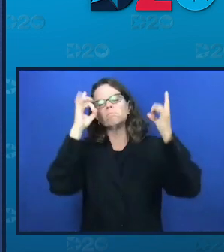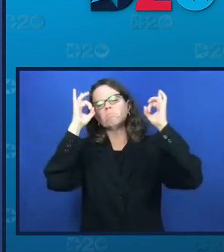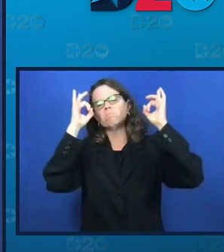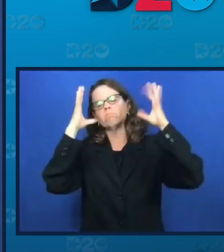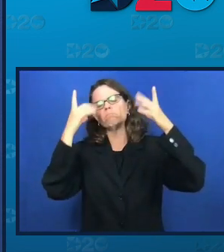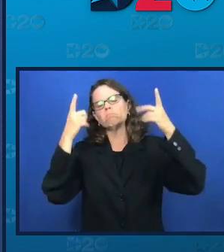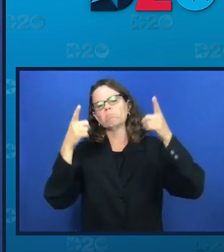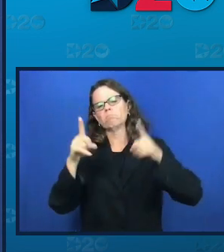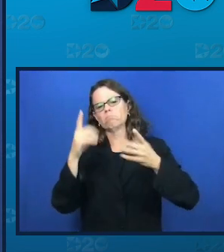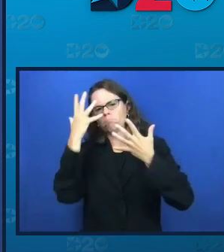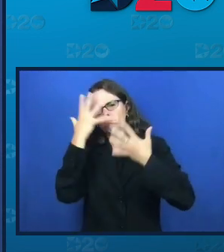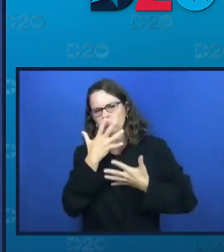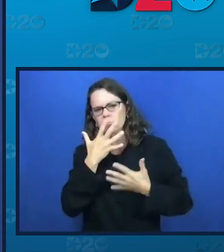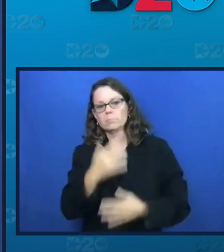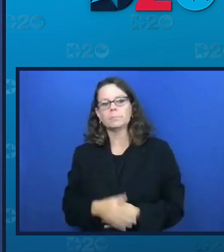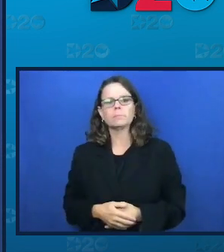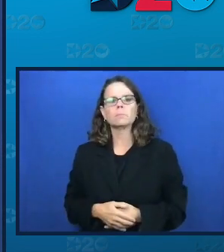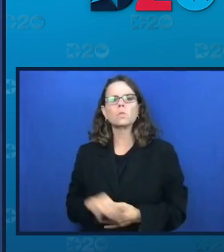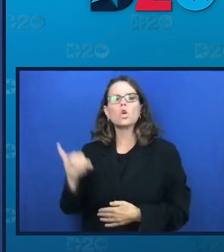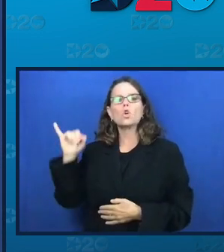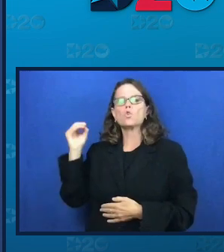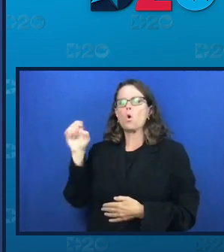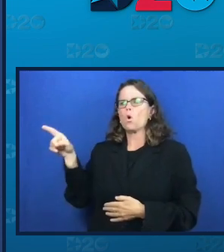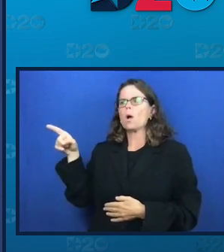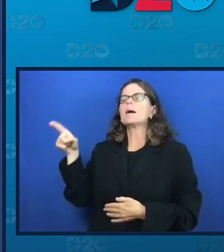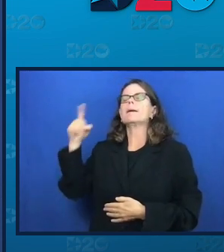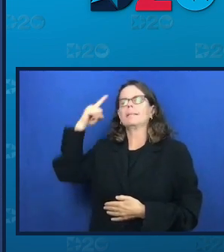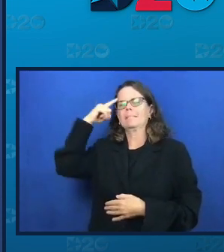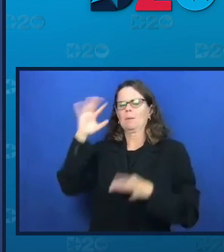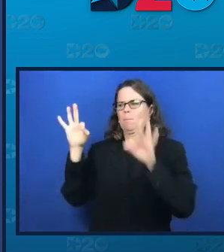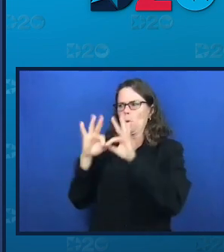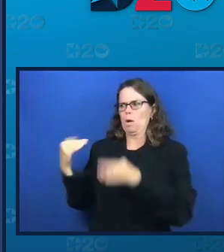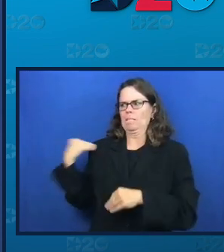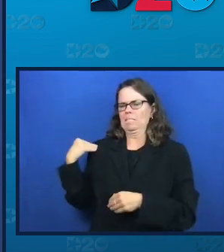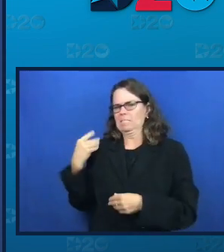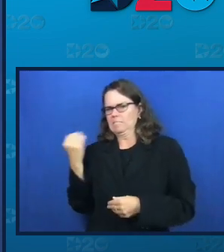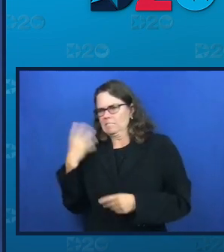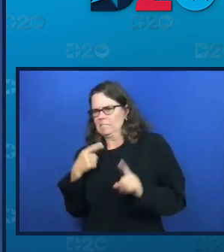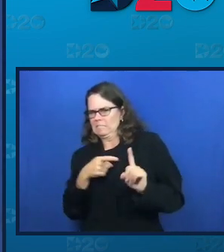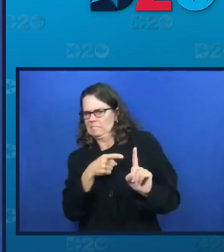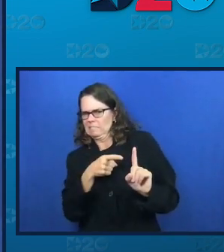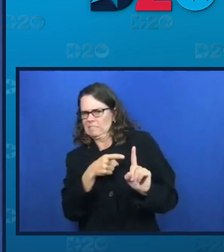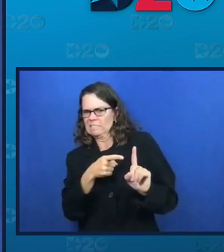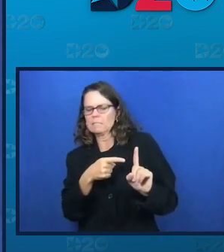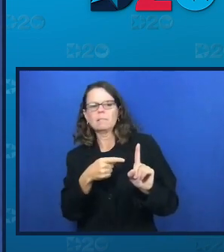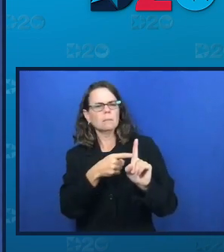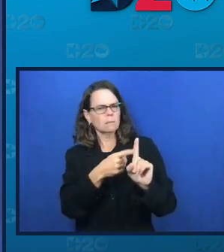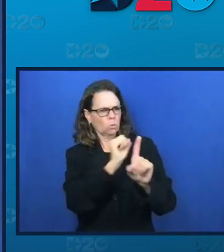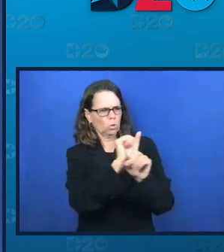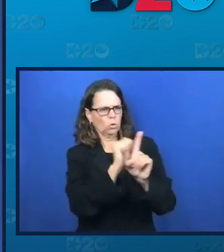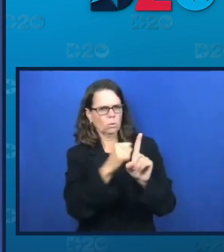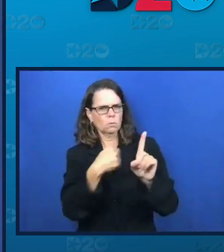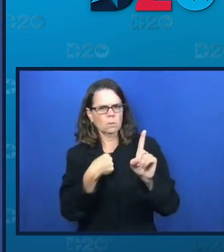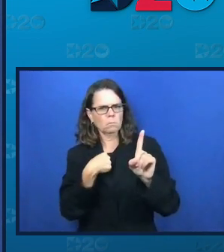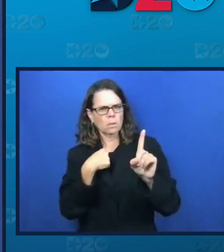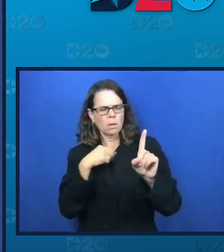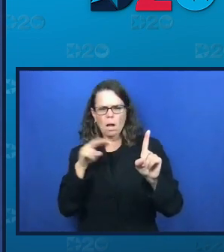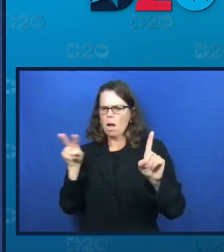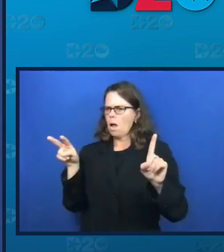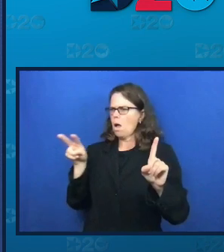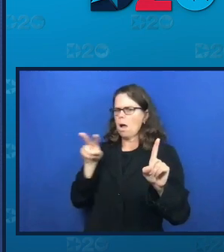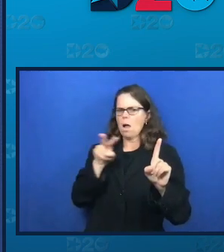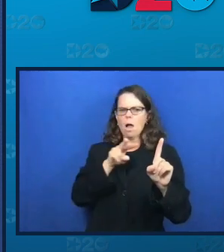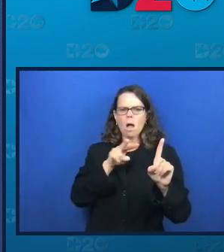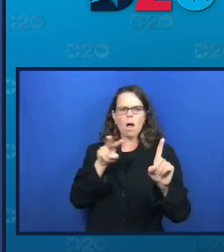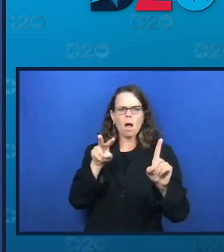that about someone who was working with me. And I thought, you know, over time I realized that that was just basic to who he is, but that always